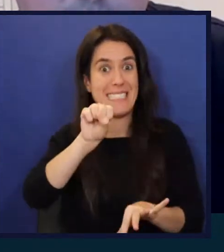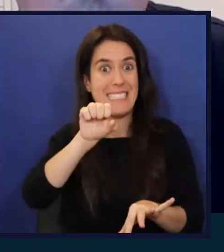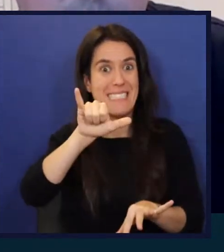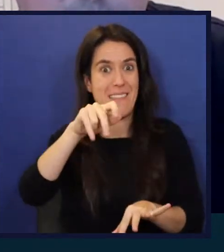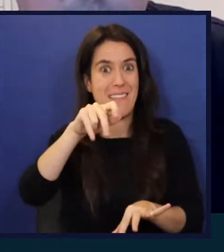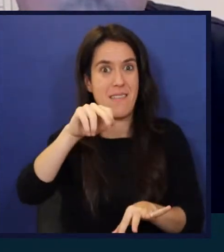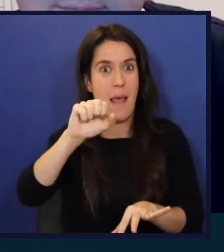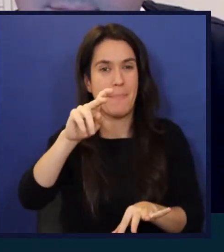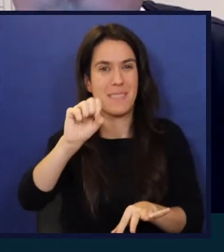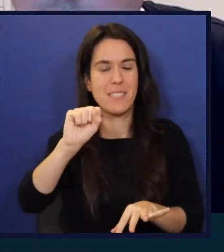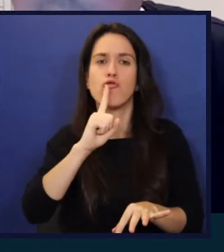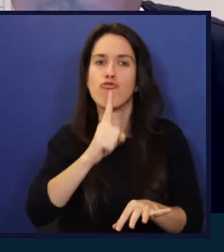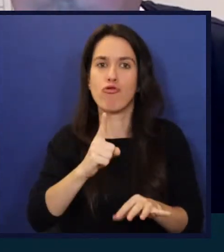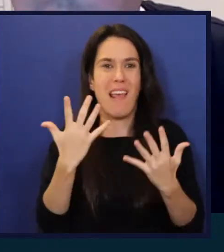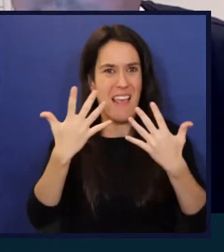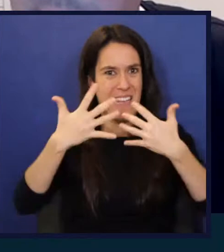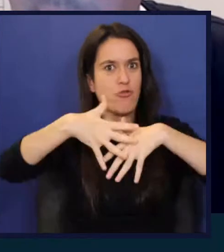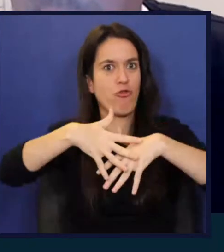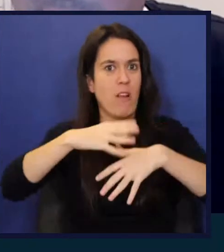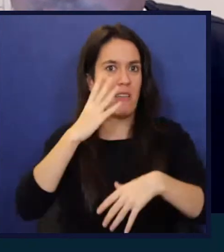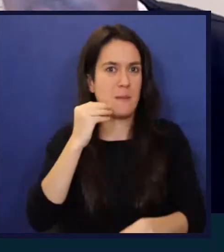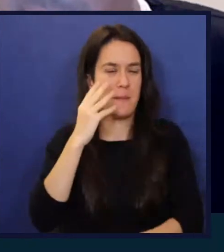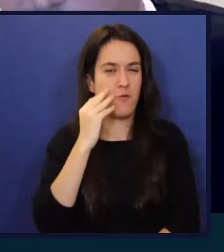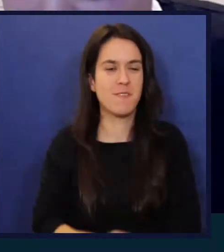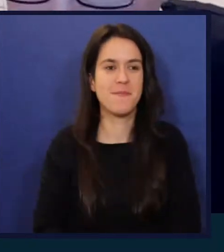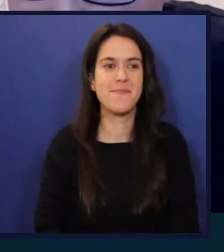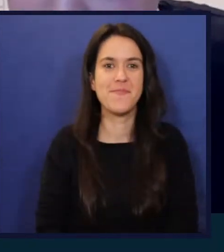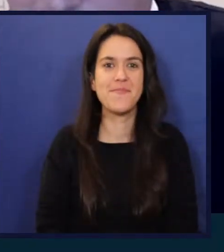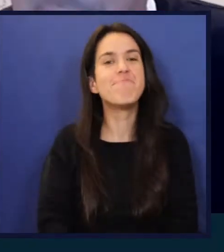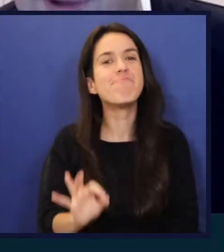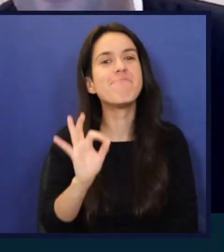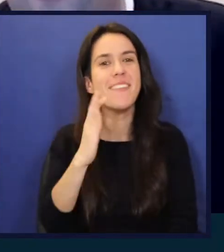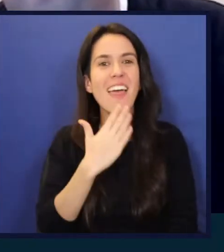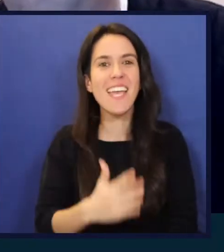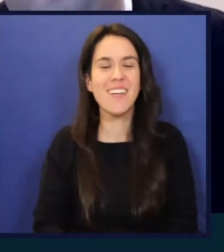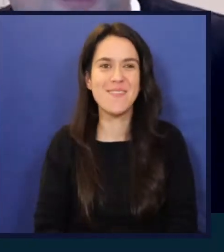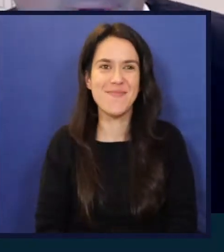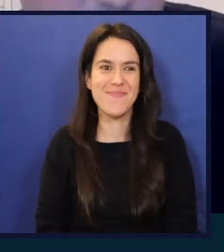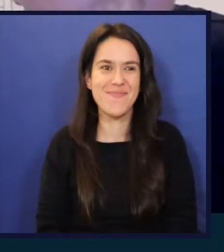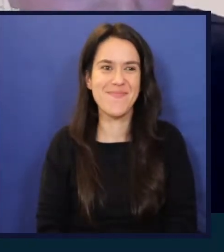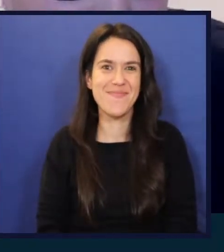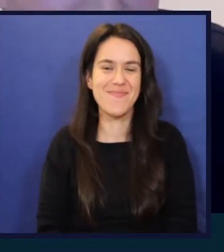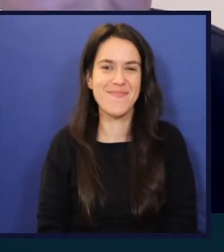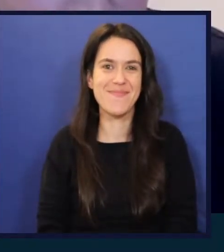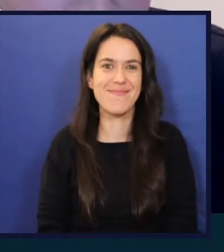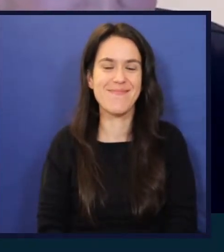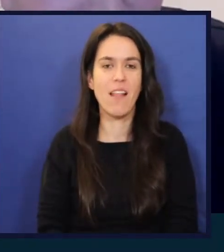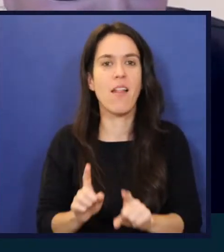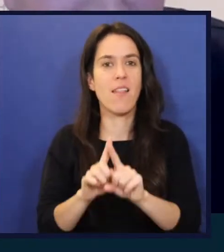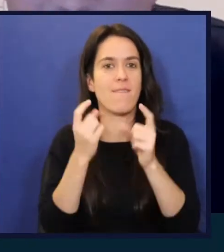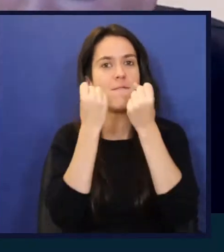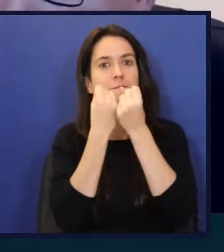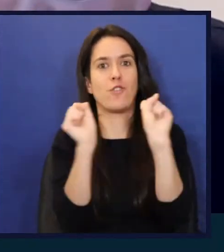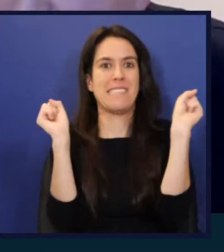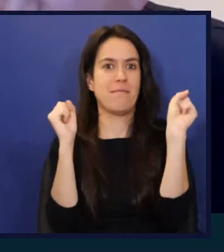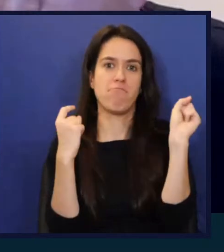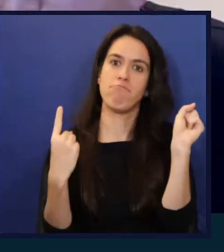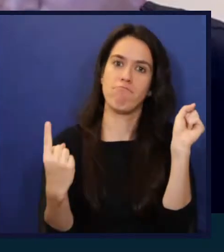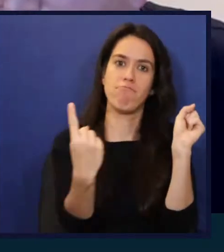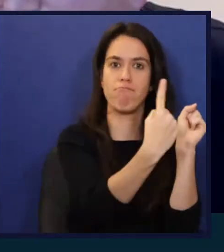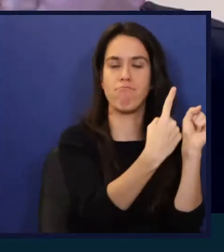experience comes to life. Perfect. So we have absolute freedom in which tool we choose. Absolutely.